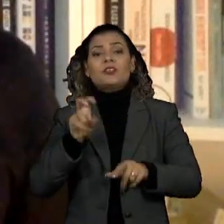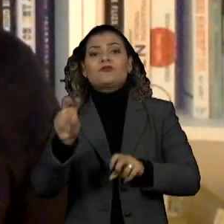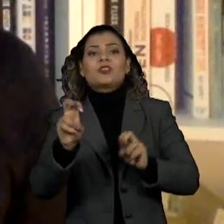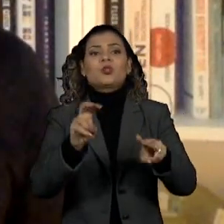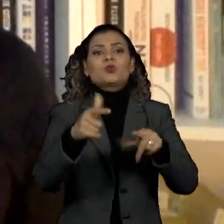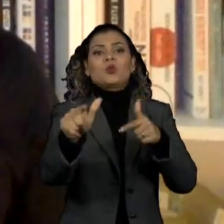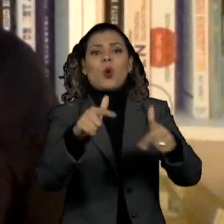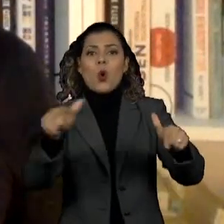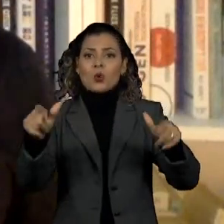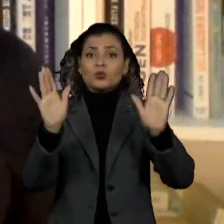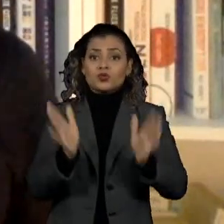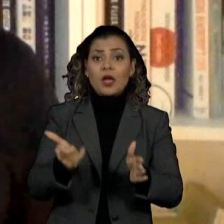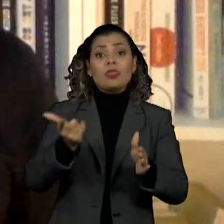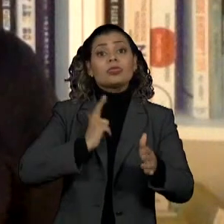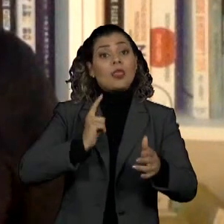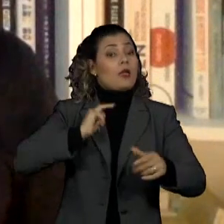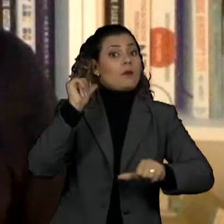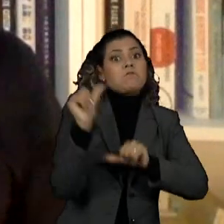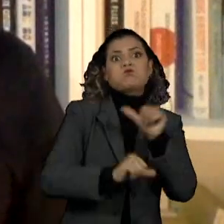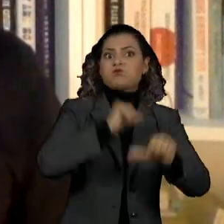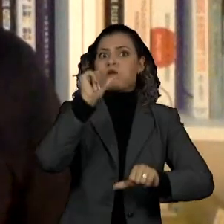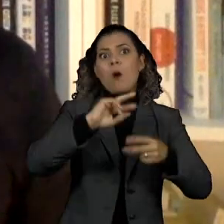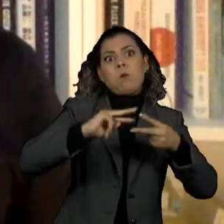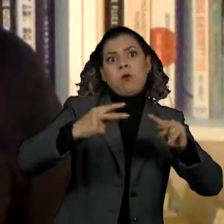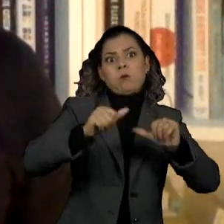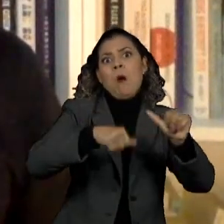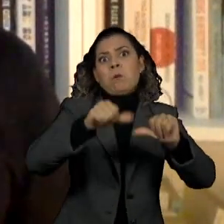show an enormous amount of mutation.